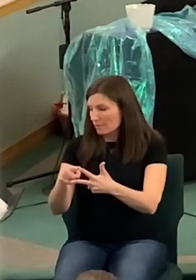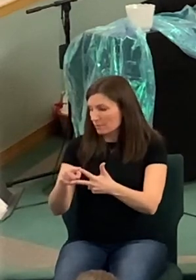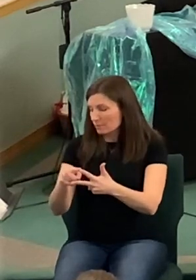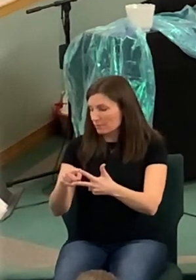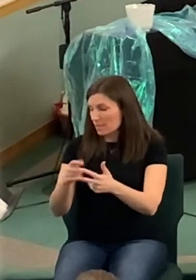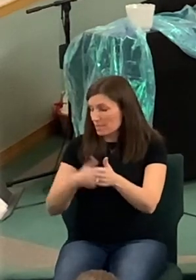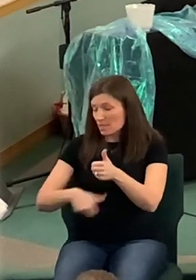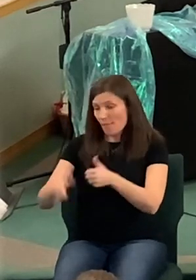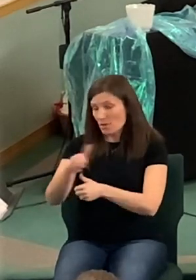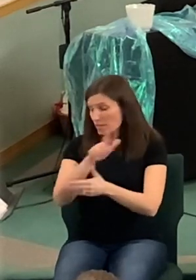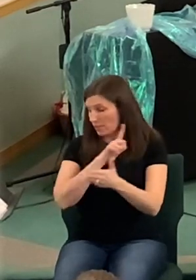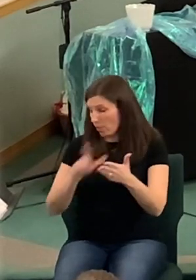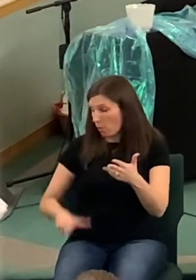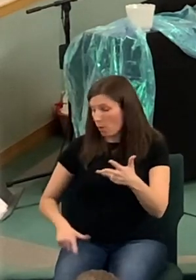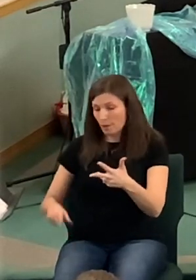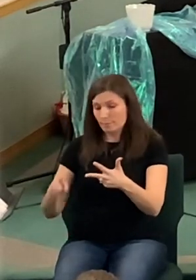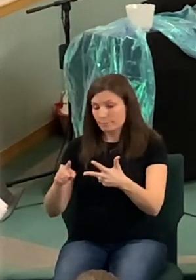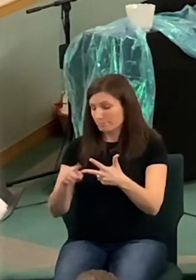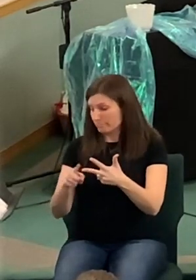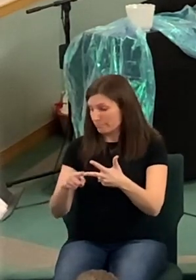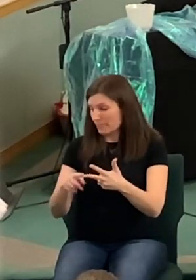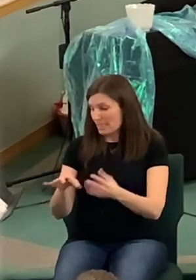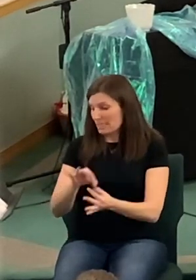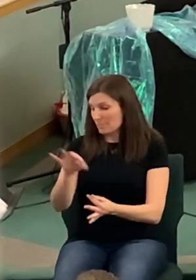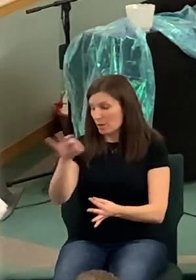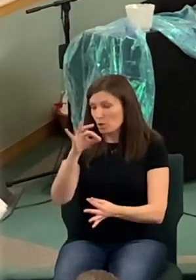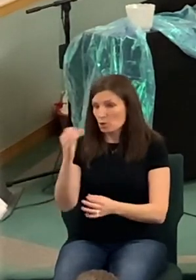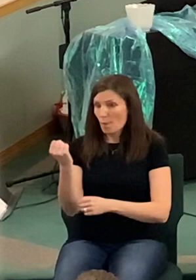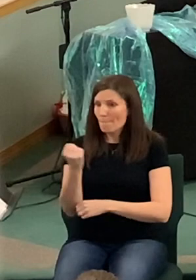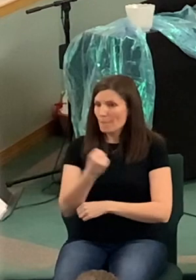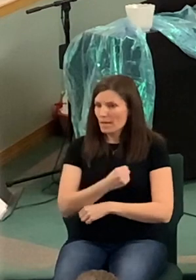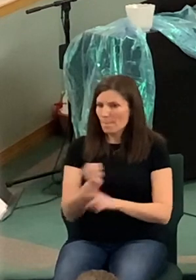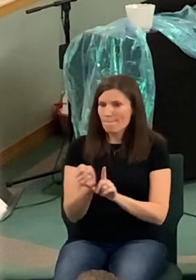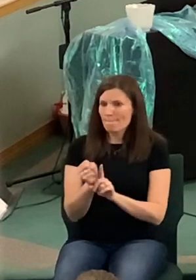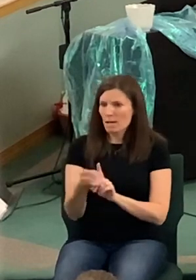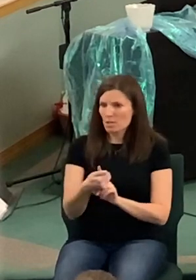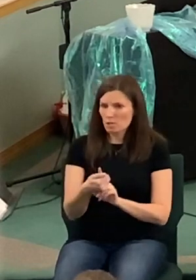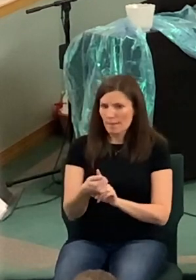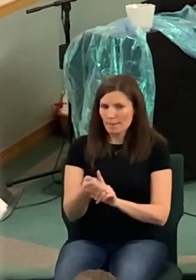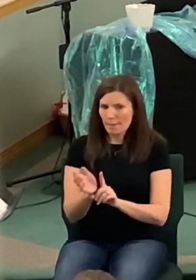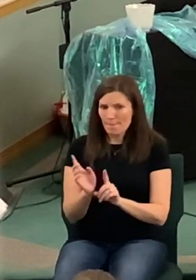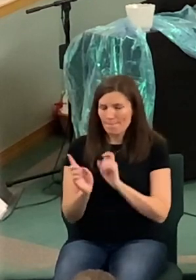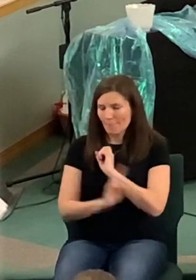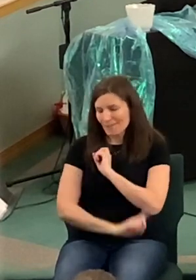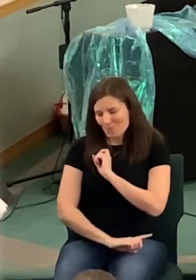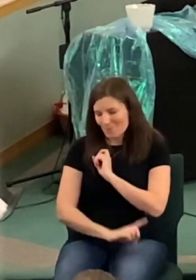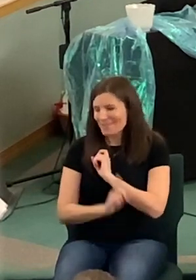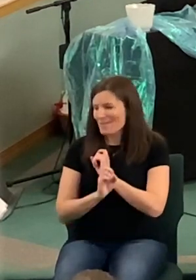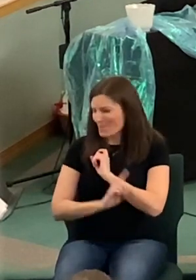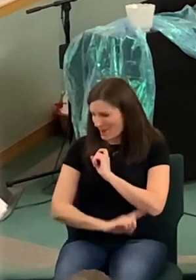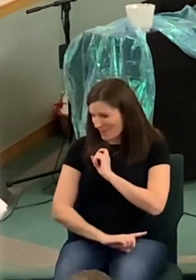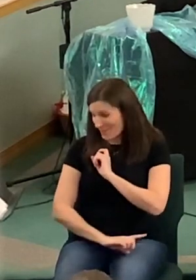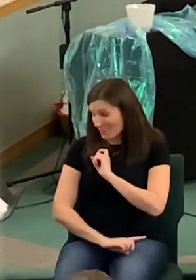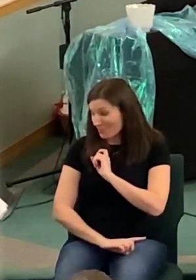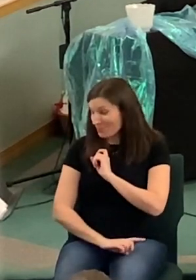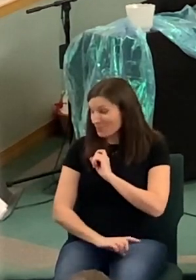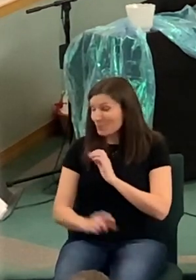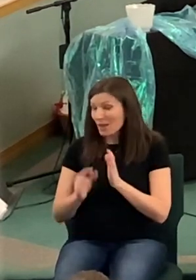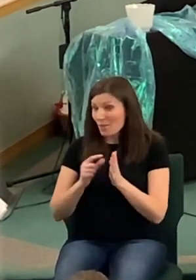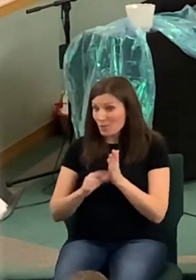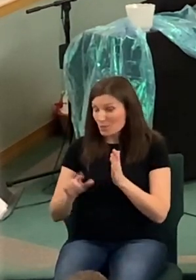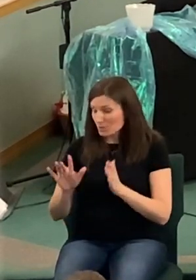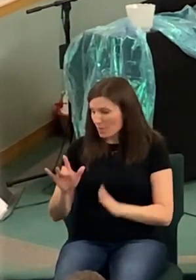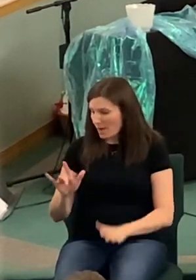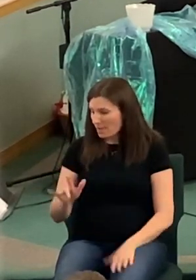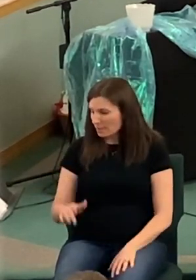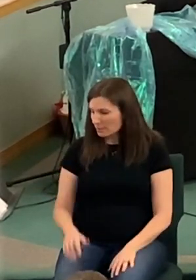motive for service is spiritual punishment in verse 25. For he who does wrong will receive the